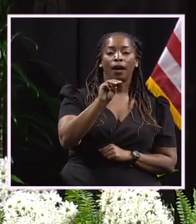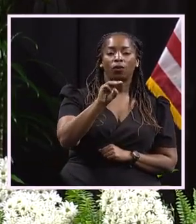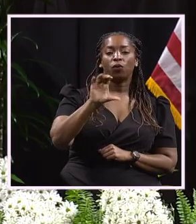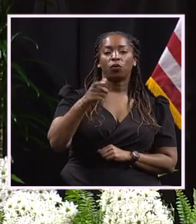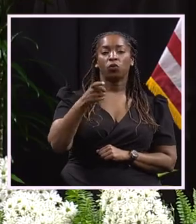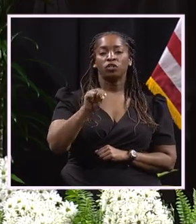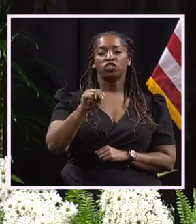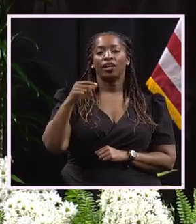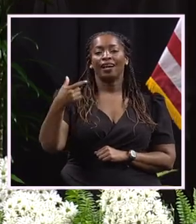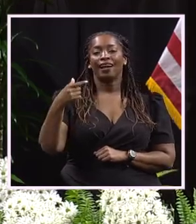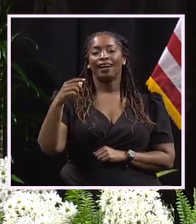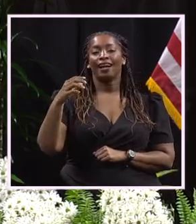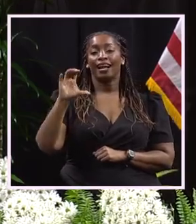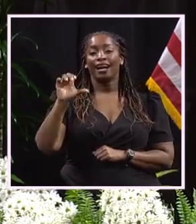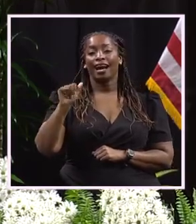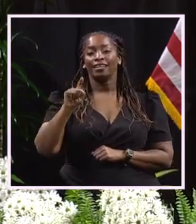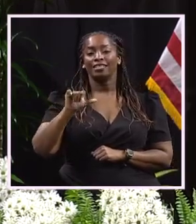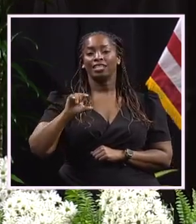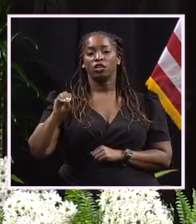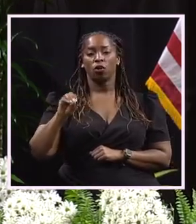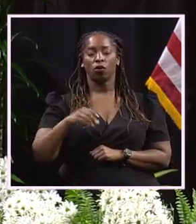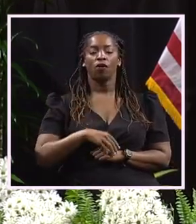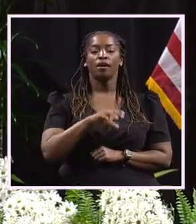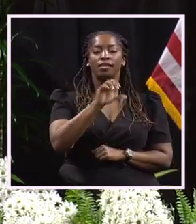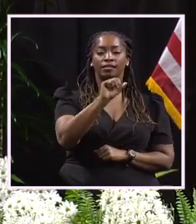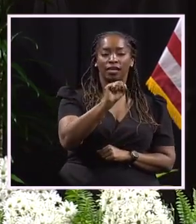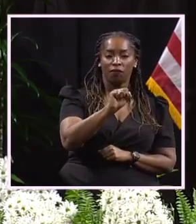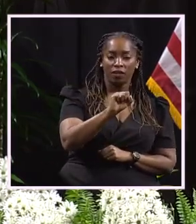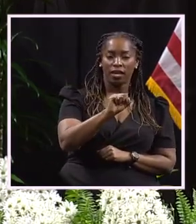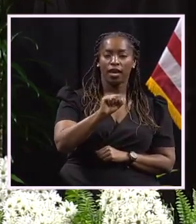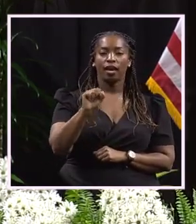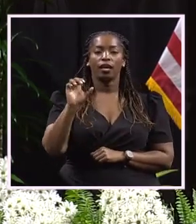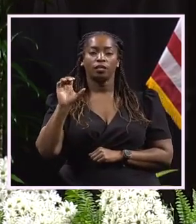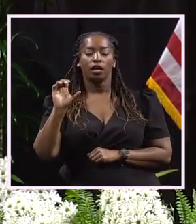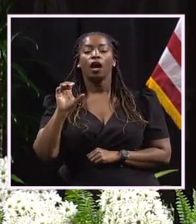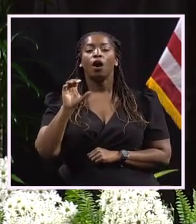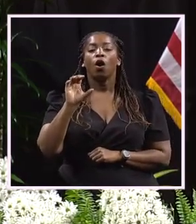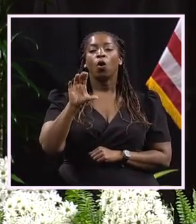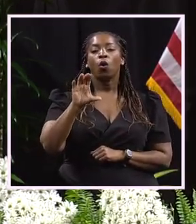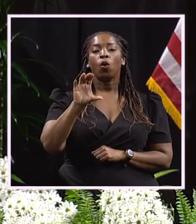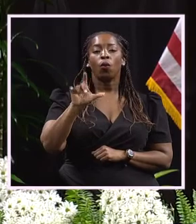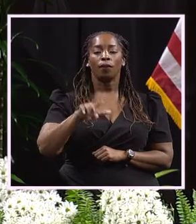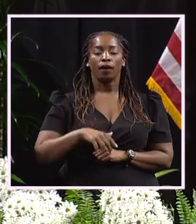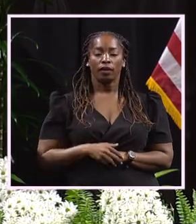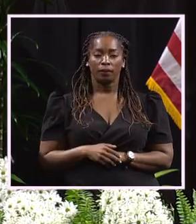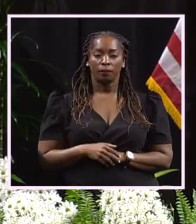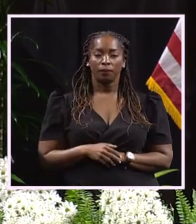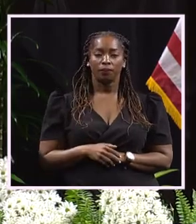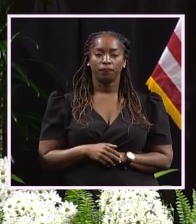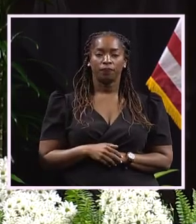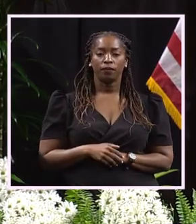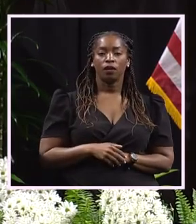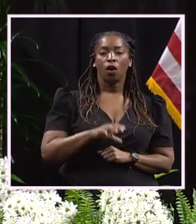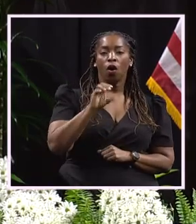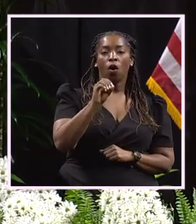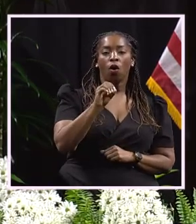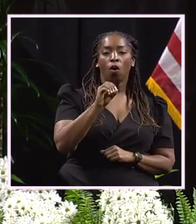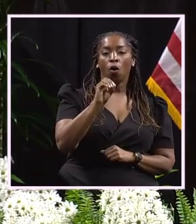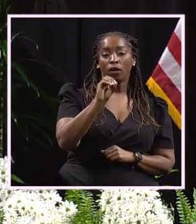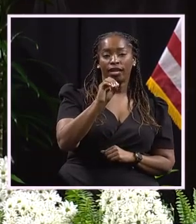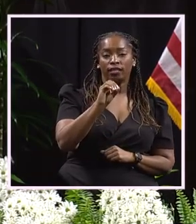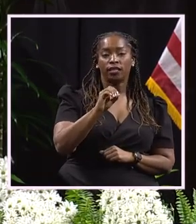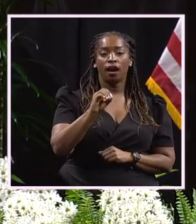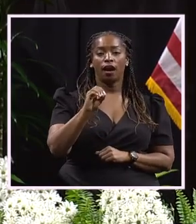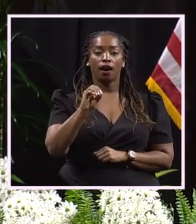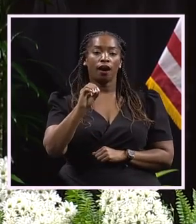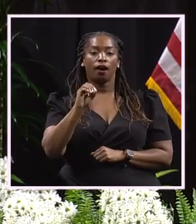Karen Stephanie Cantu, cum laude. Arely. Olinda Arely Cardenas,